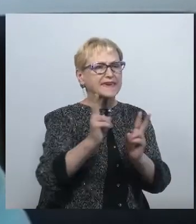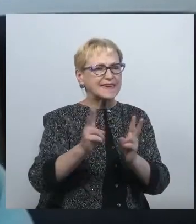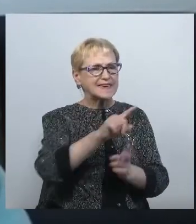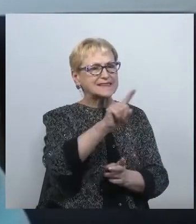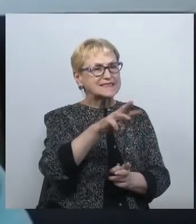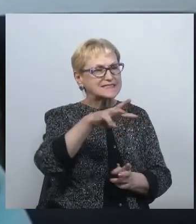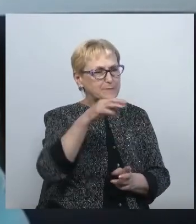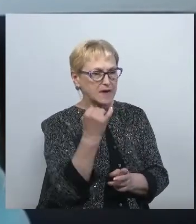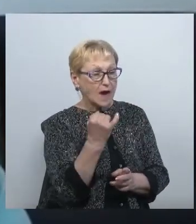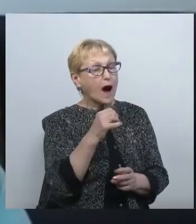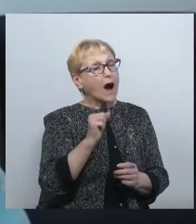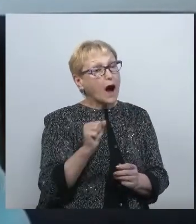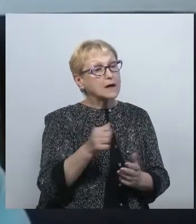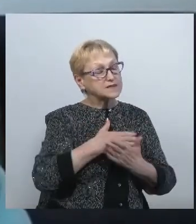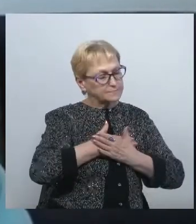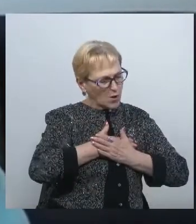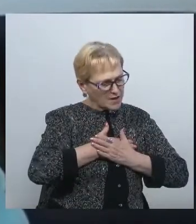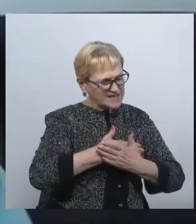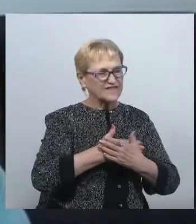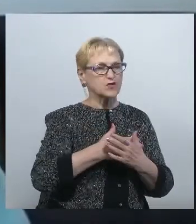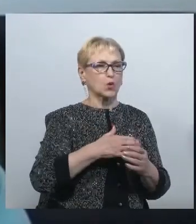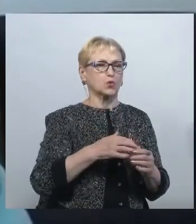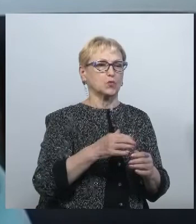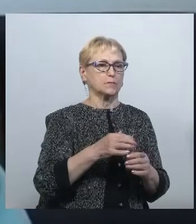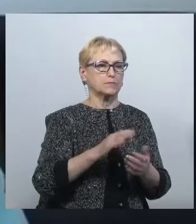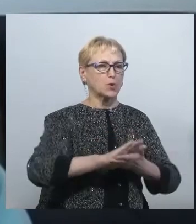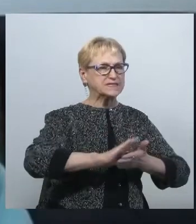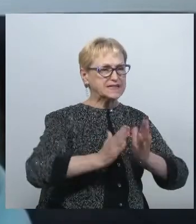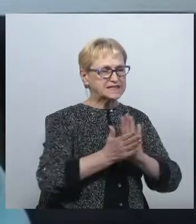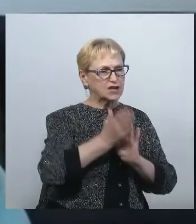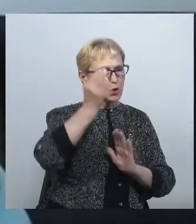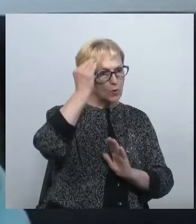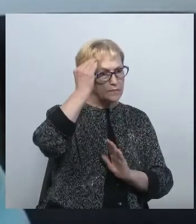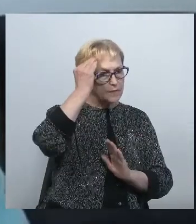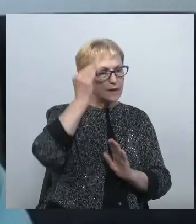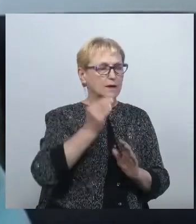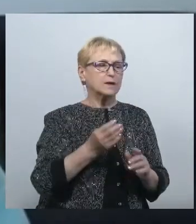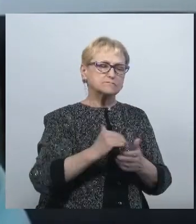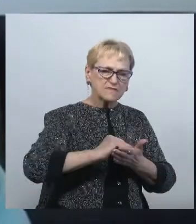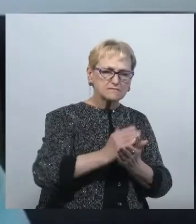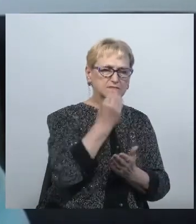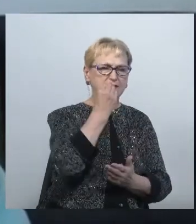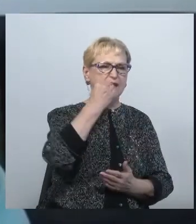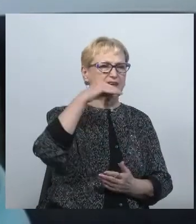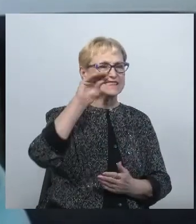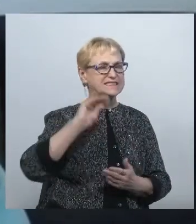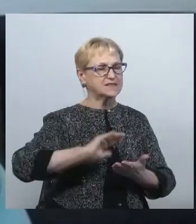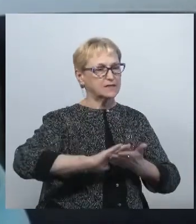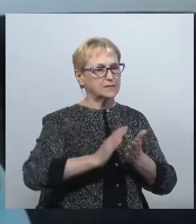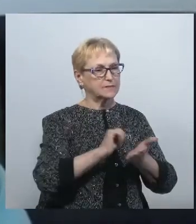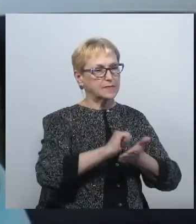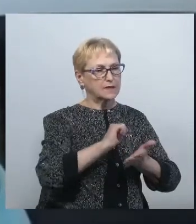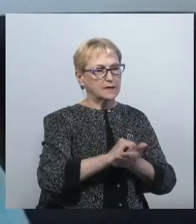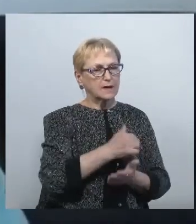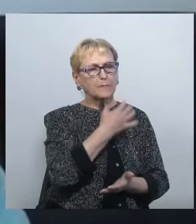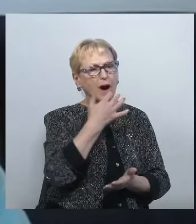media outlet works, but from the proactive position concerning supporting good quality media.